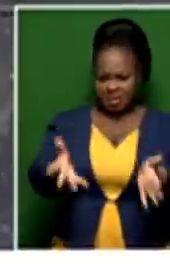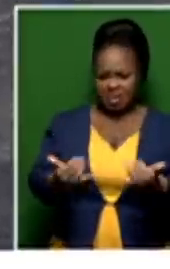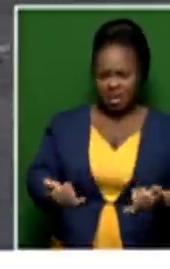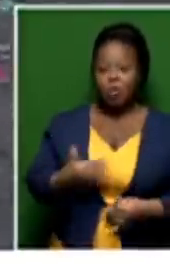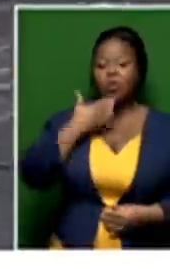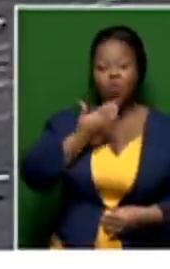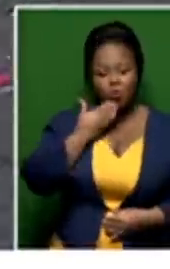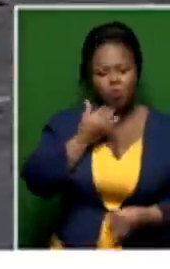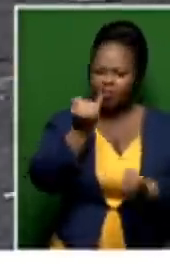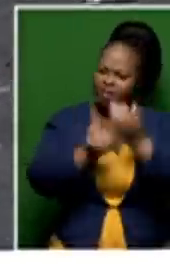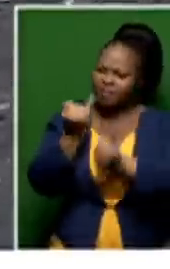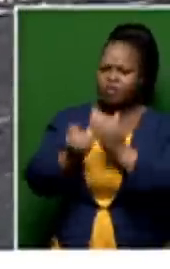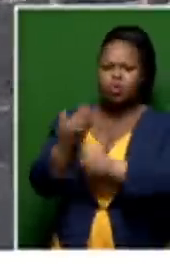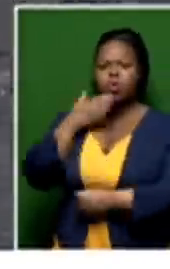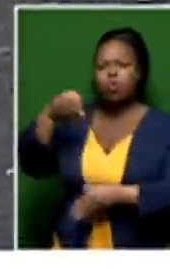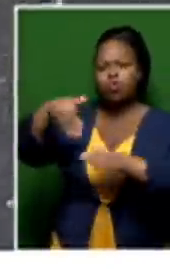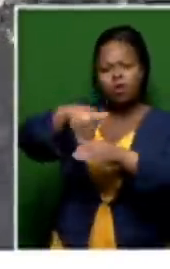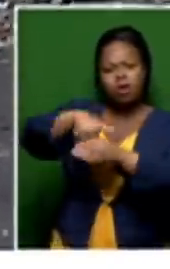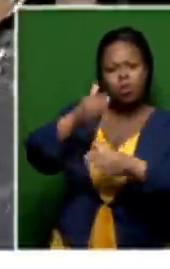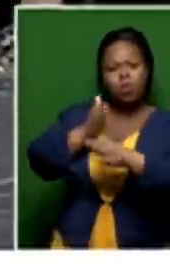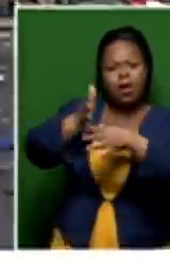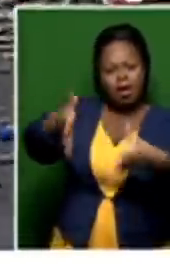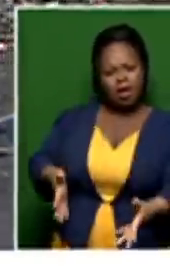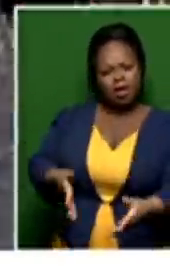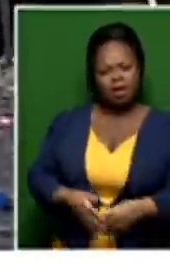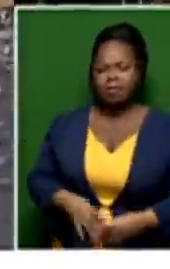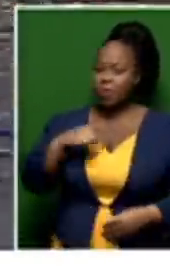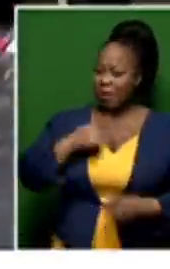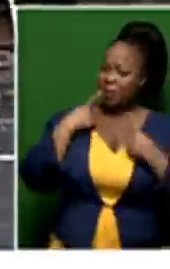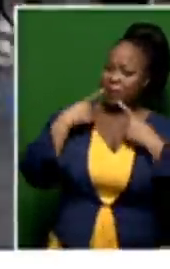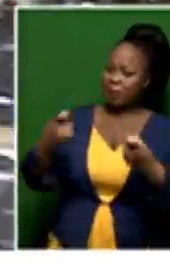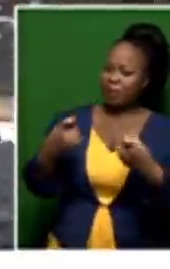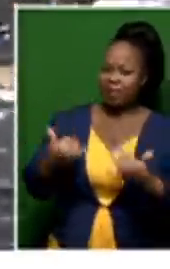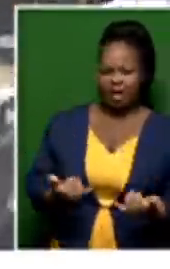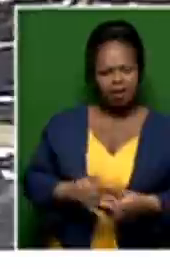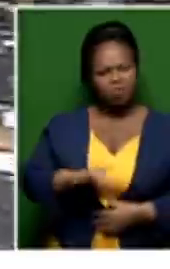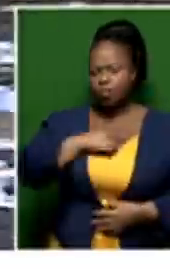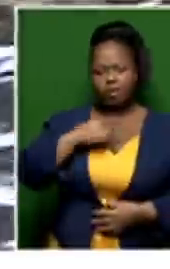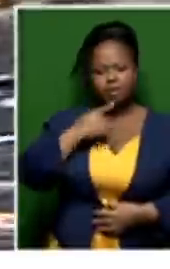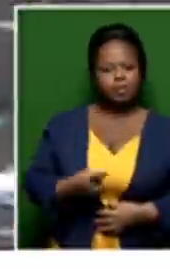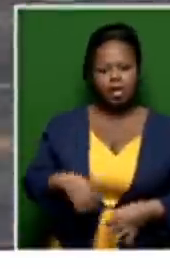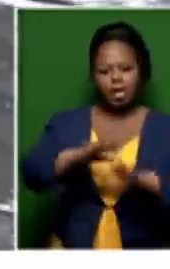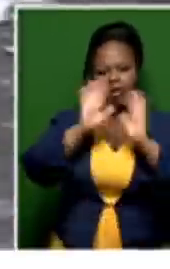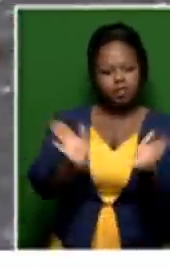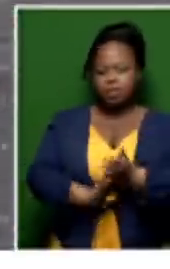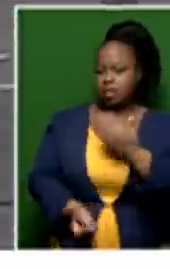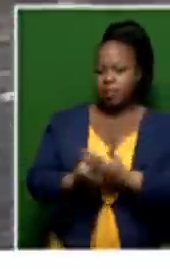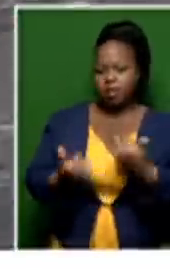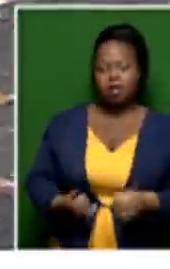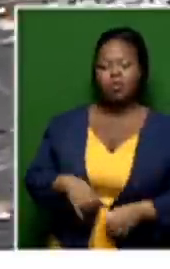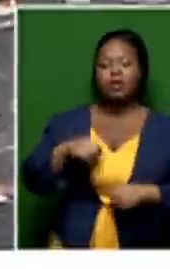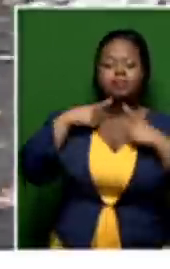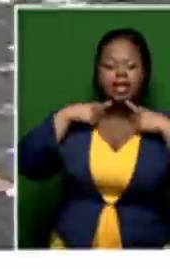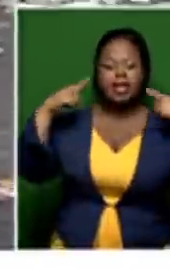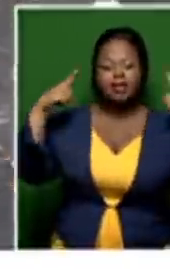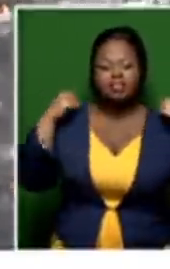are certainly individuals who are working in these shops, who are complaining about what is taking place. The local